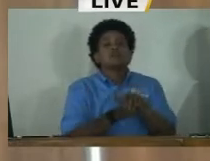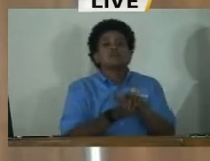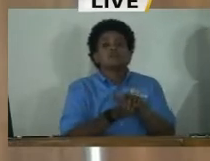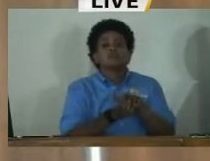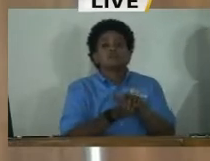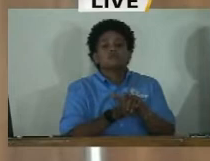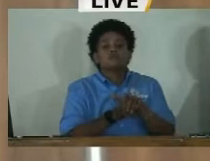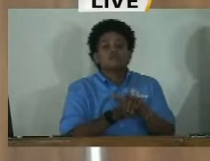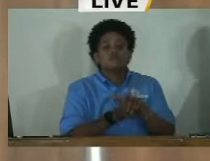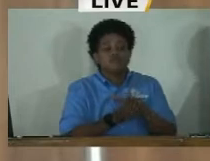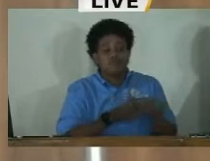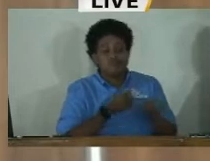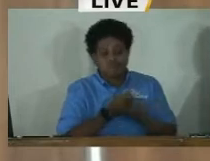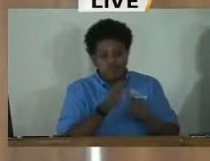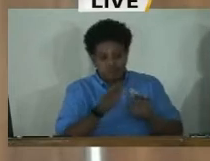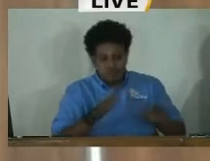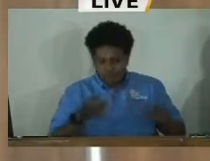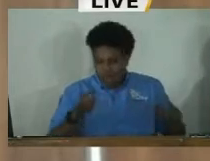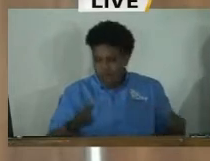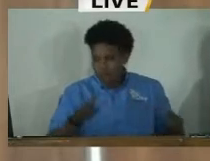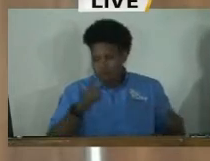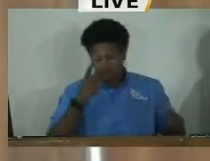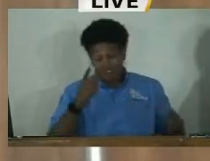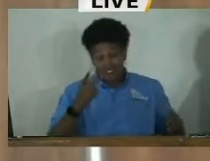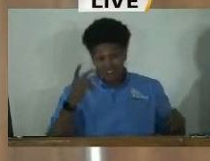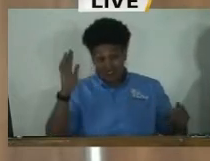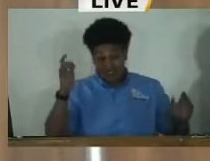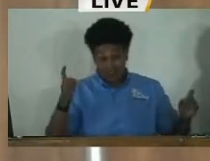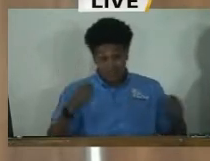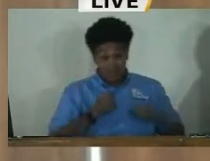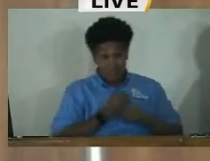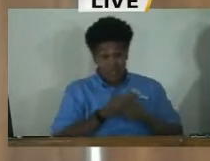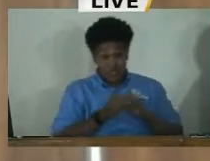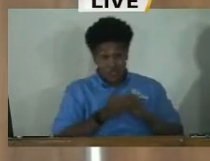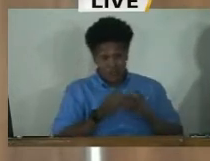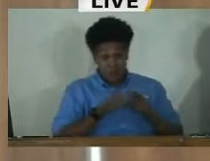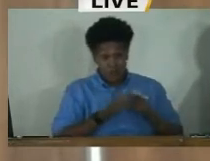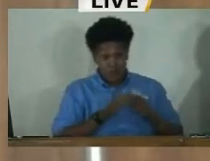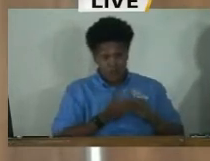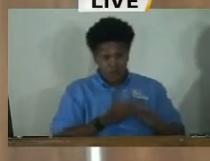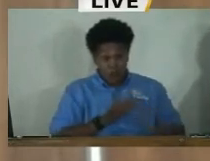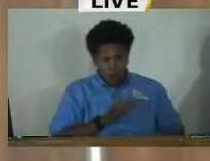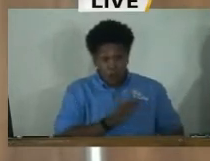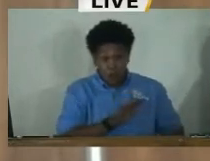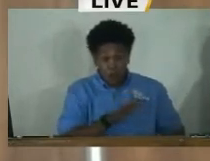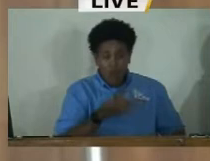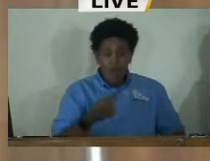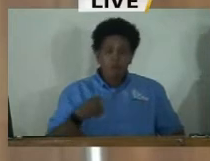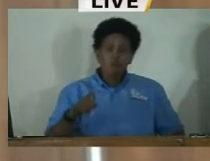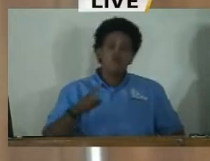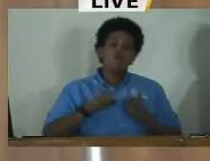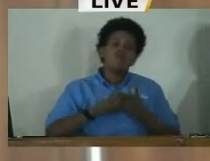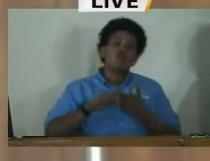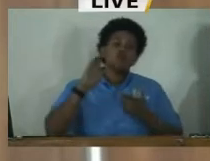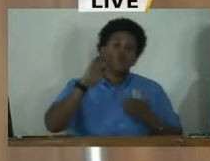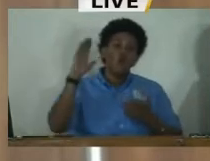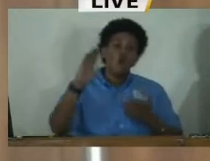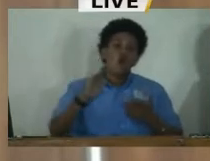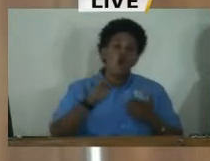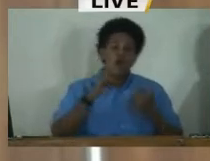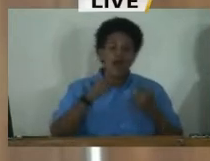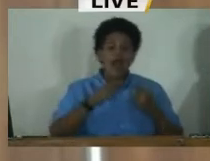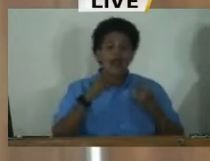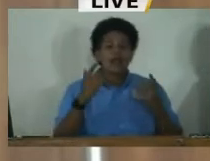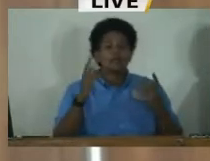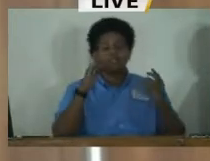outweighing the benefits. You see, Madam Speaker, to make Jamaica and Jamaicans great, we must be friends to all and